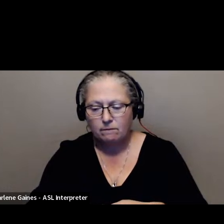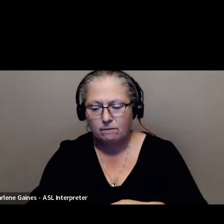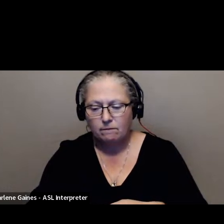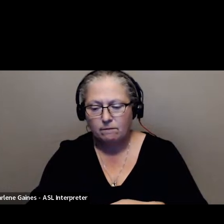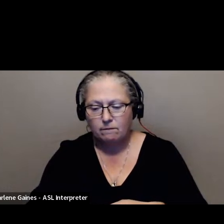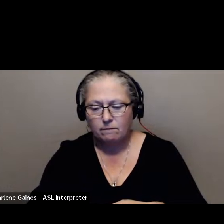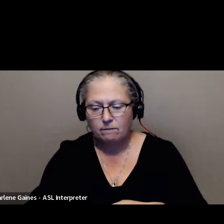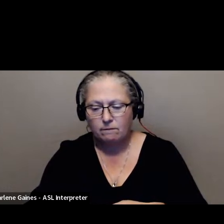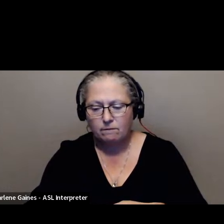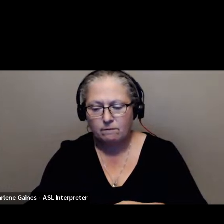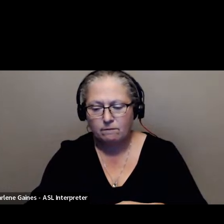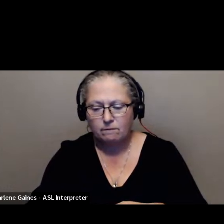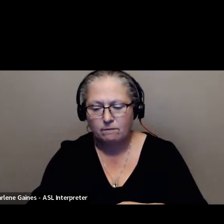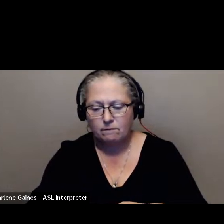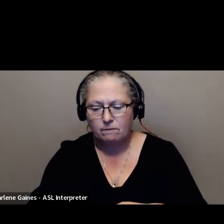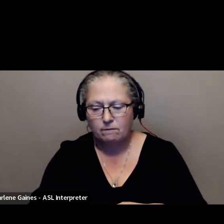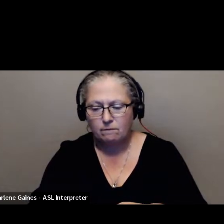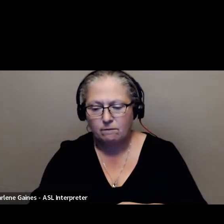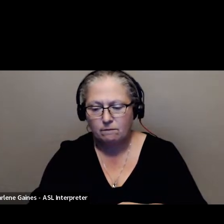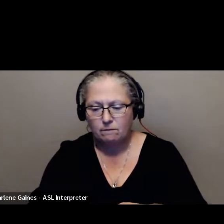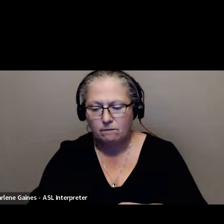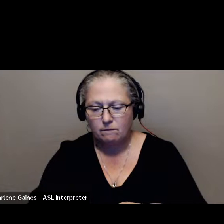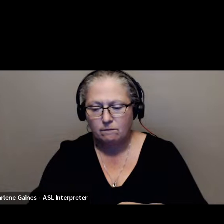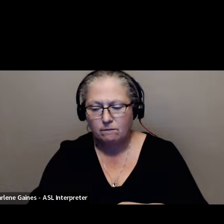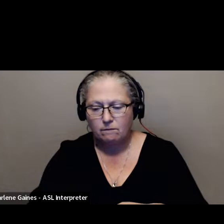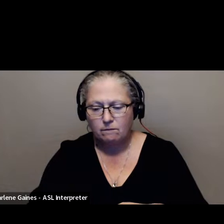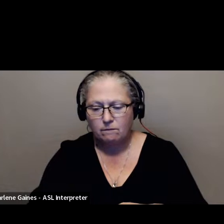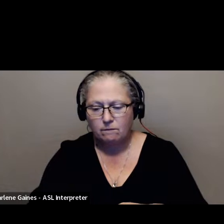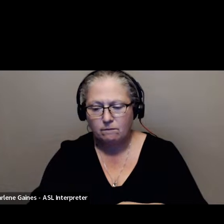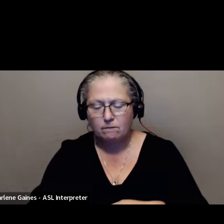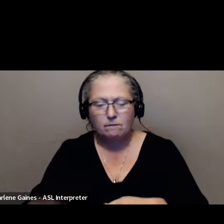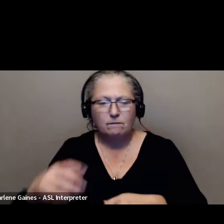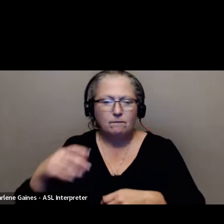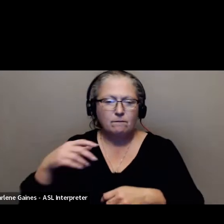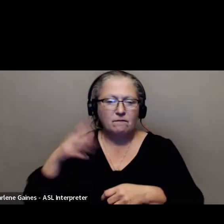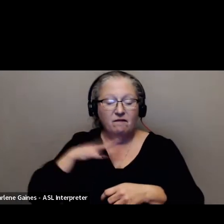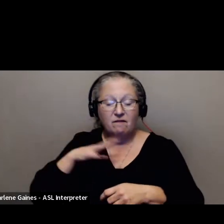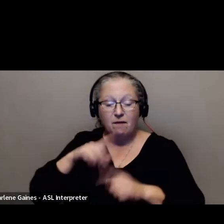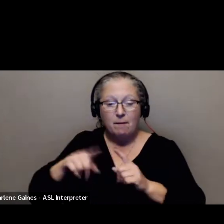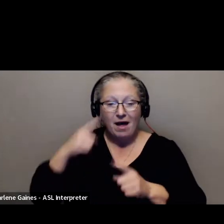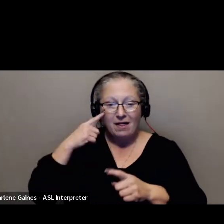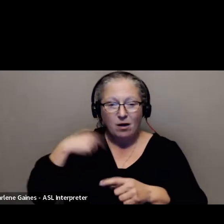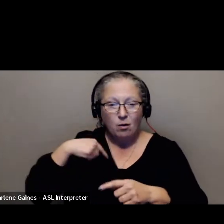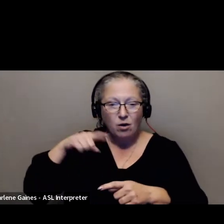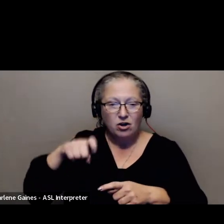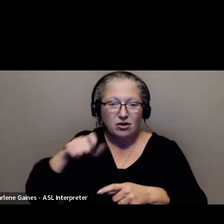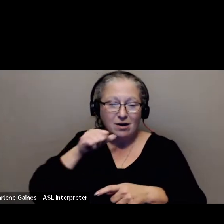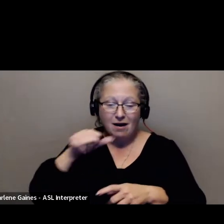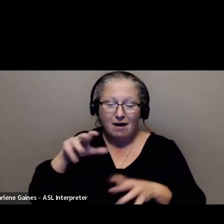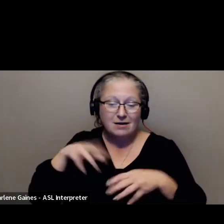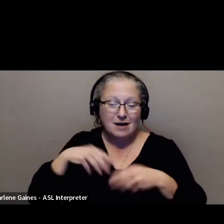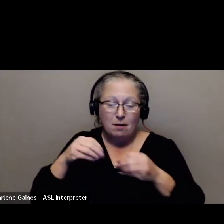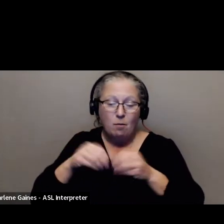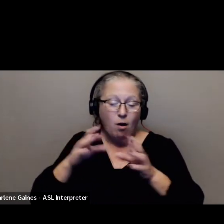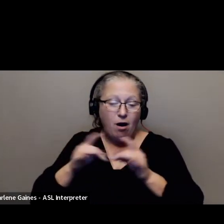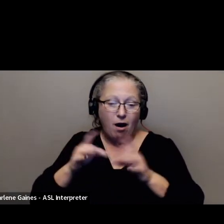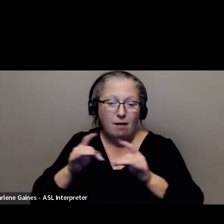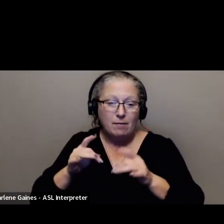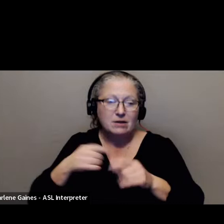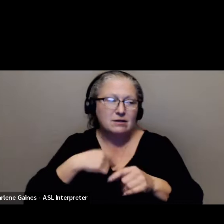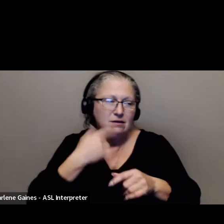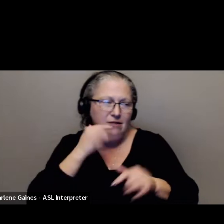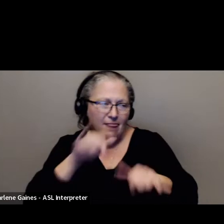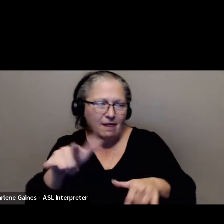Excuse me. Yeah, no, it's fine with me, but I think after a certain point, we should not take any more comments. I'm saying this is